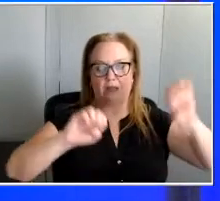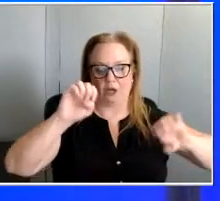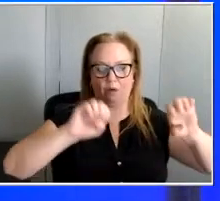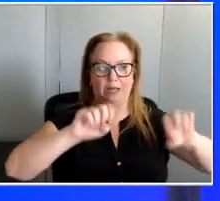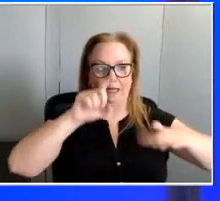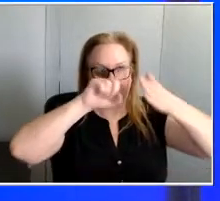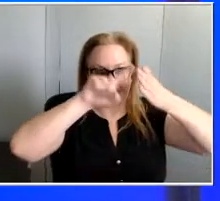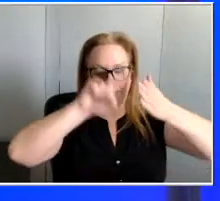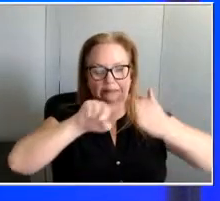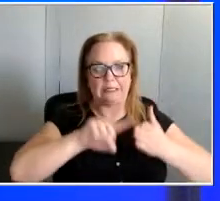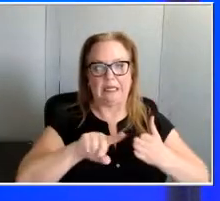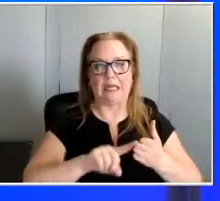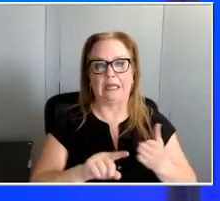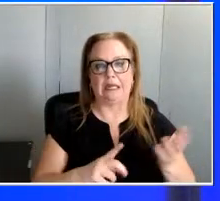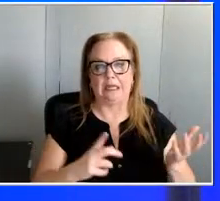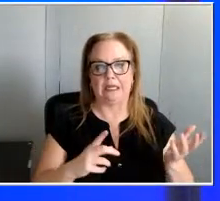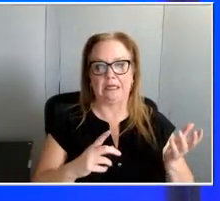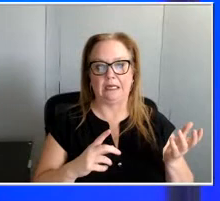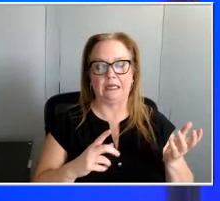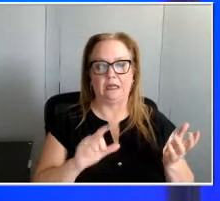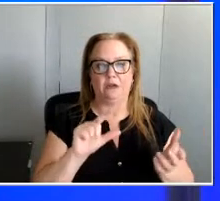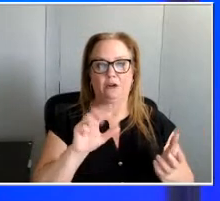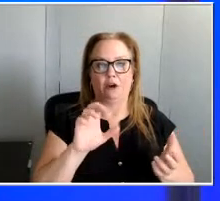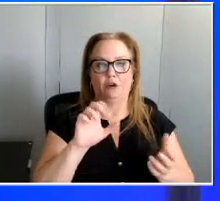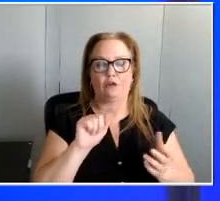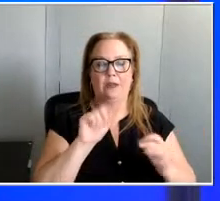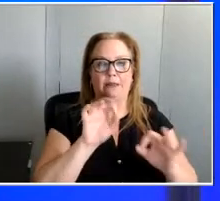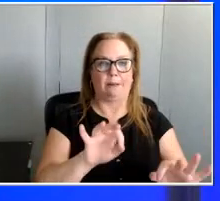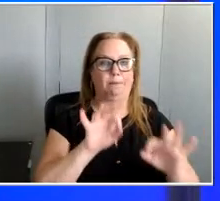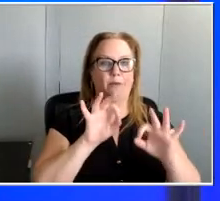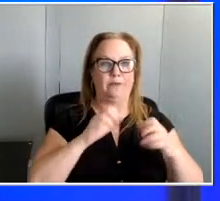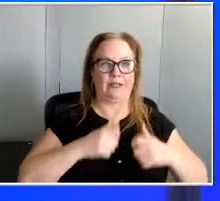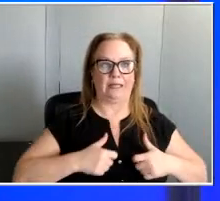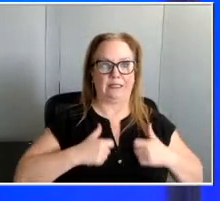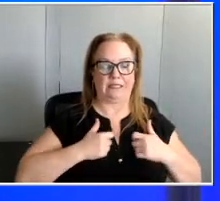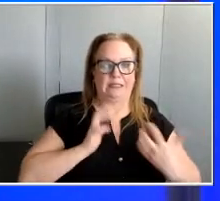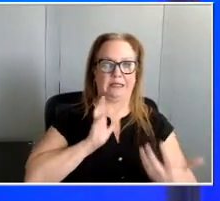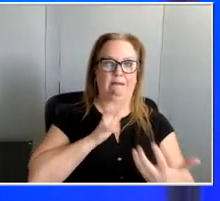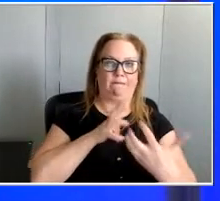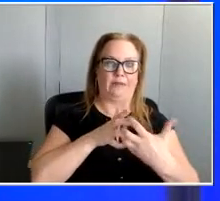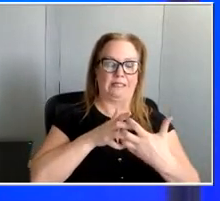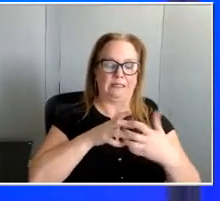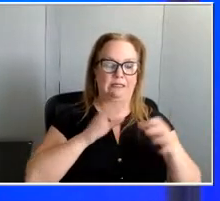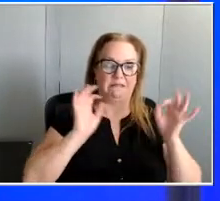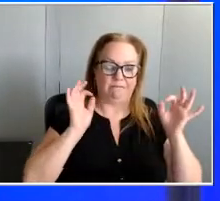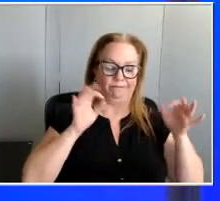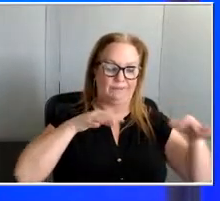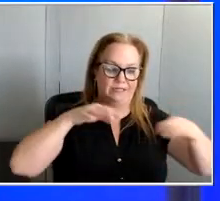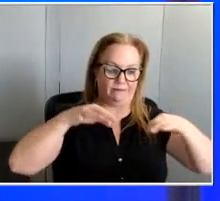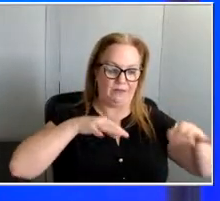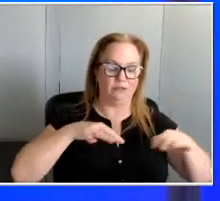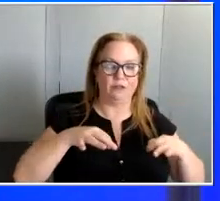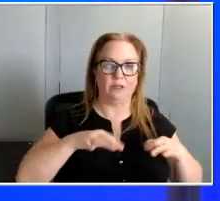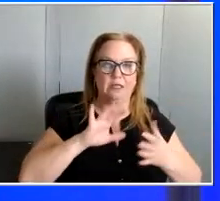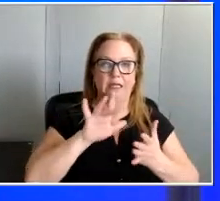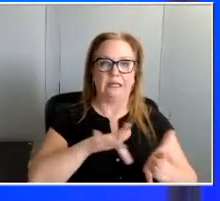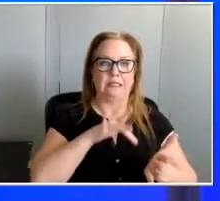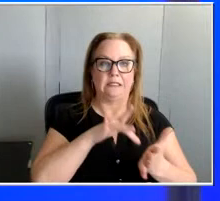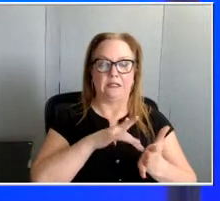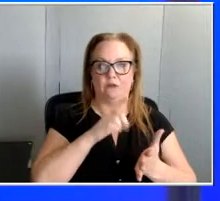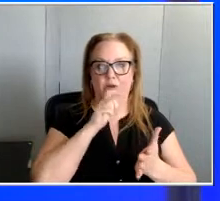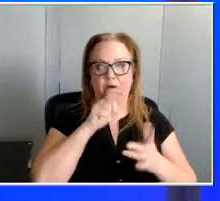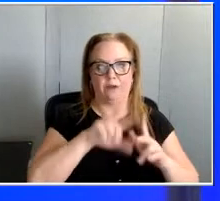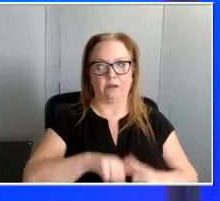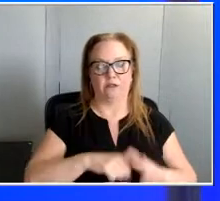but there's never a grant that just perfectly exists out there that fits the definition. So, the center wouldn't have gotten started